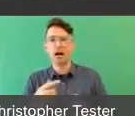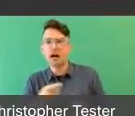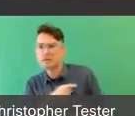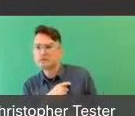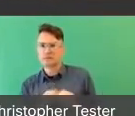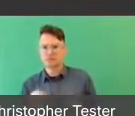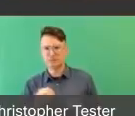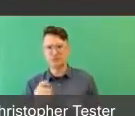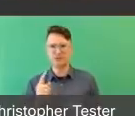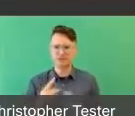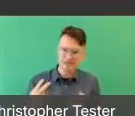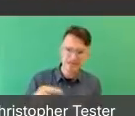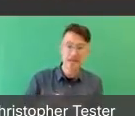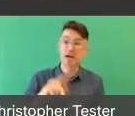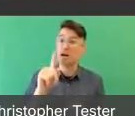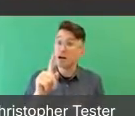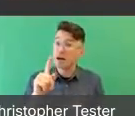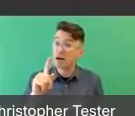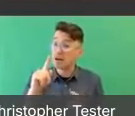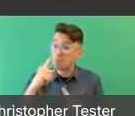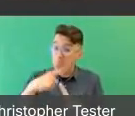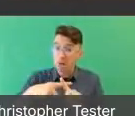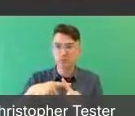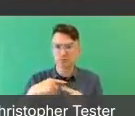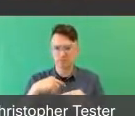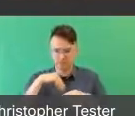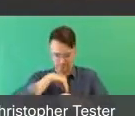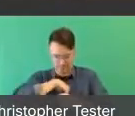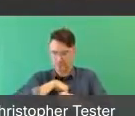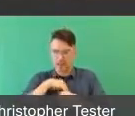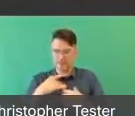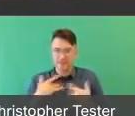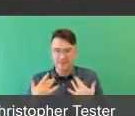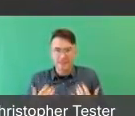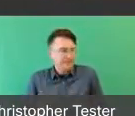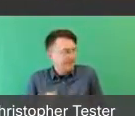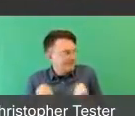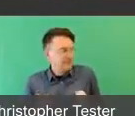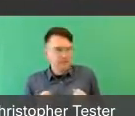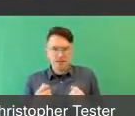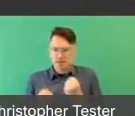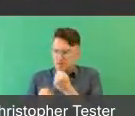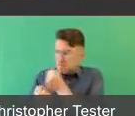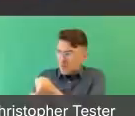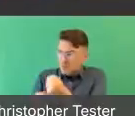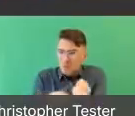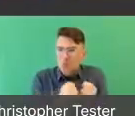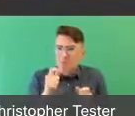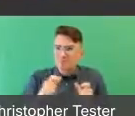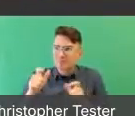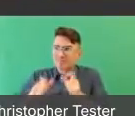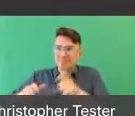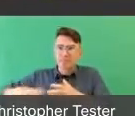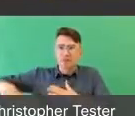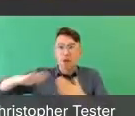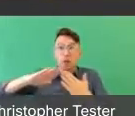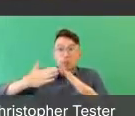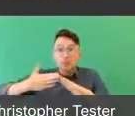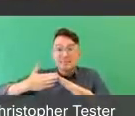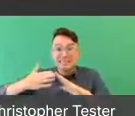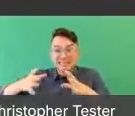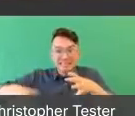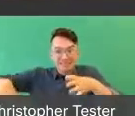and looking after your communities. It is something that belongs together. They're two halves of a